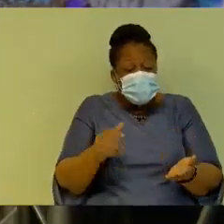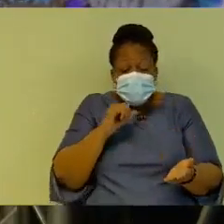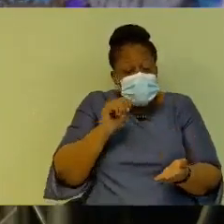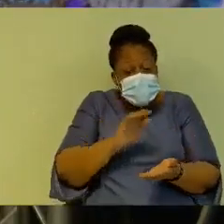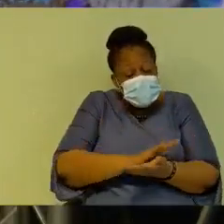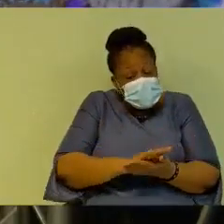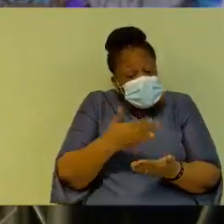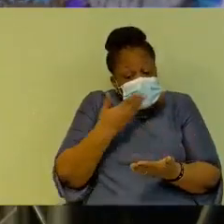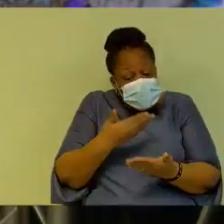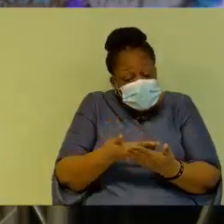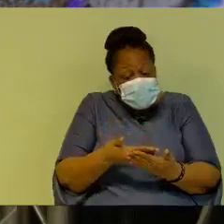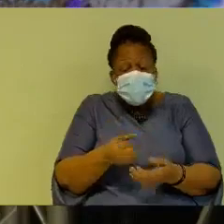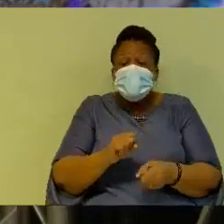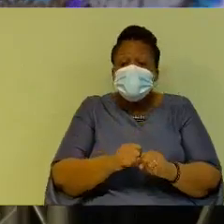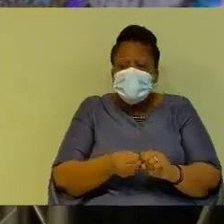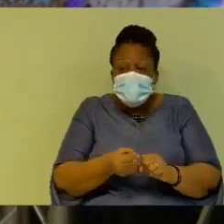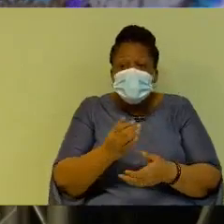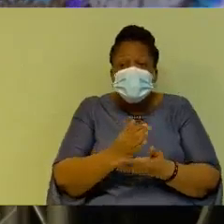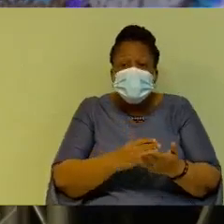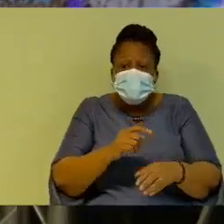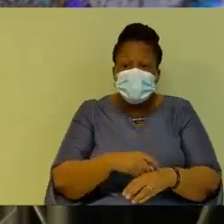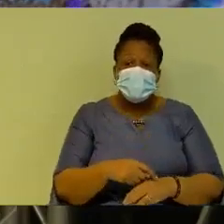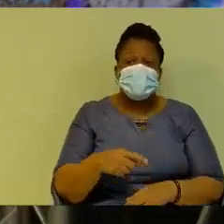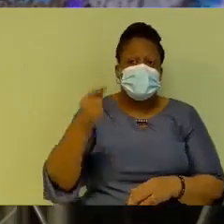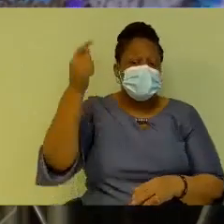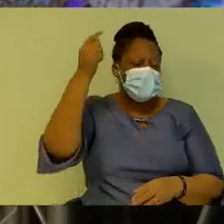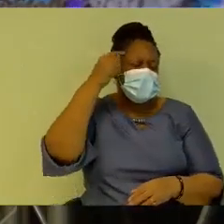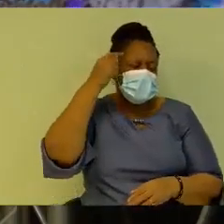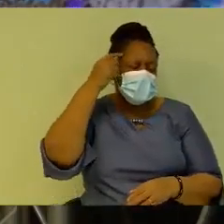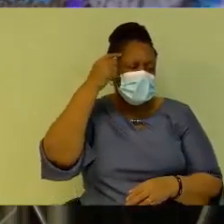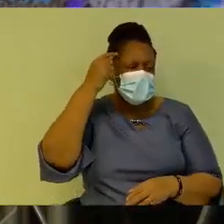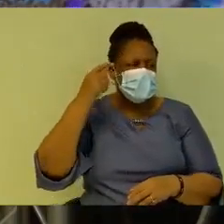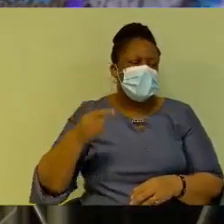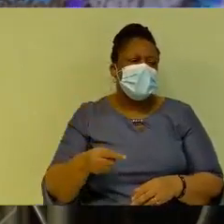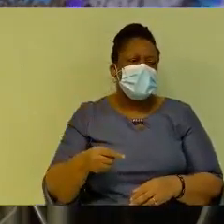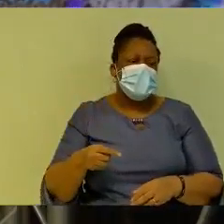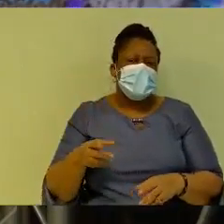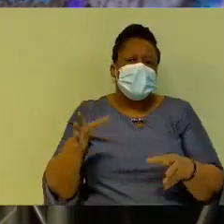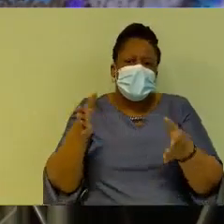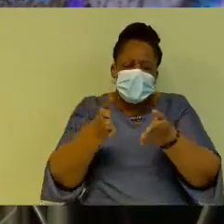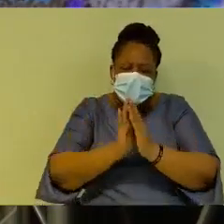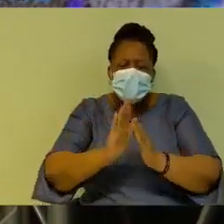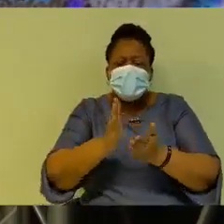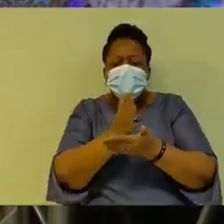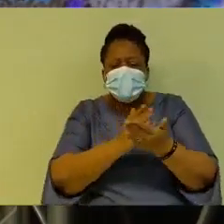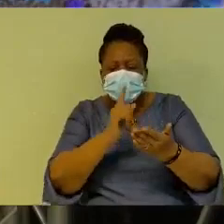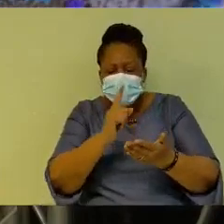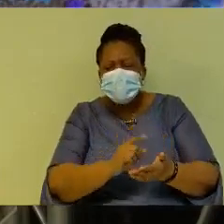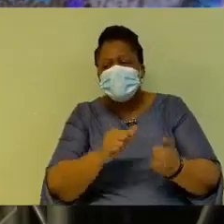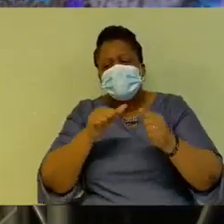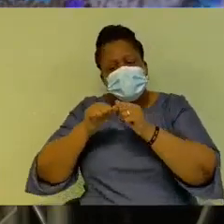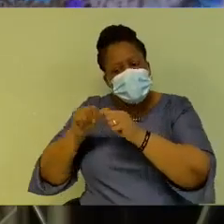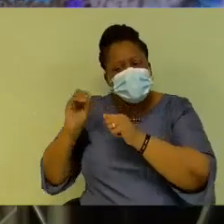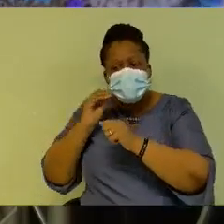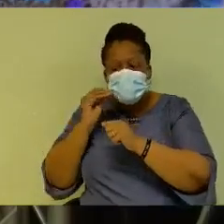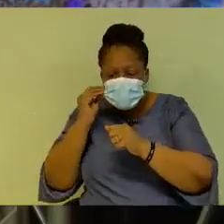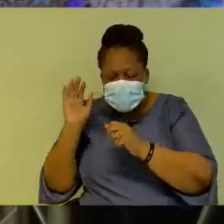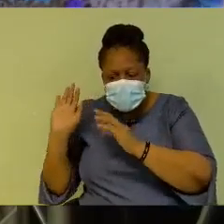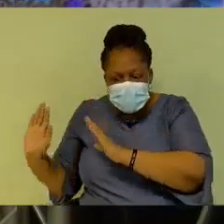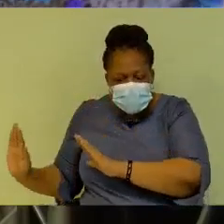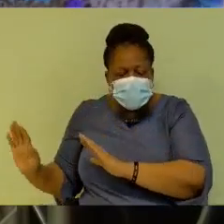going to the supermarket with your baby. And as a mom, you have a responsibility to protect your child from the